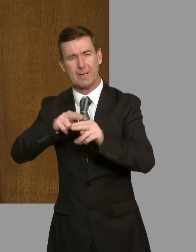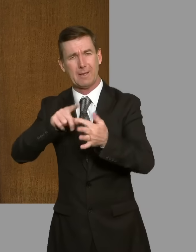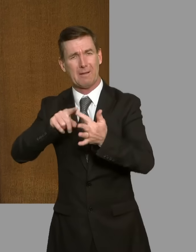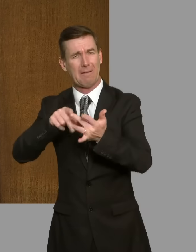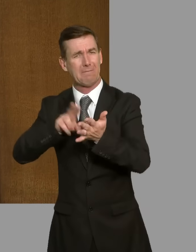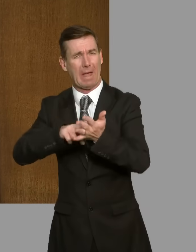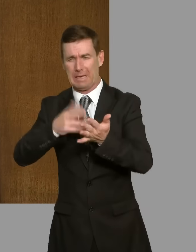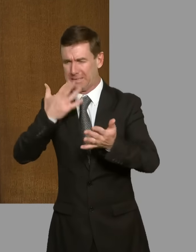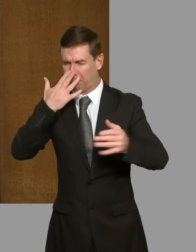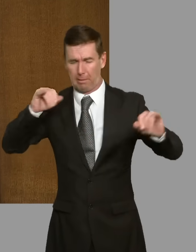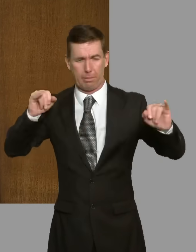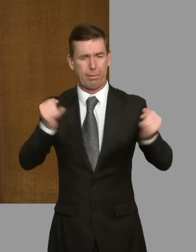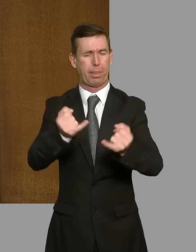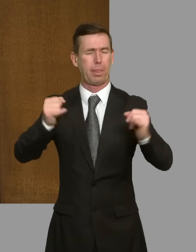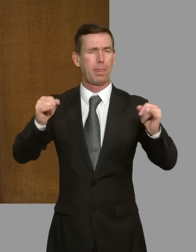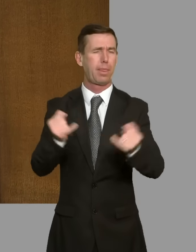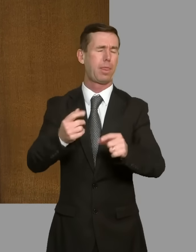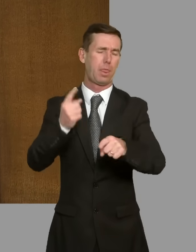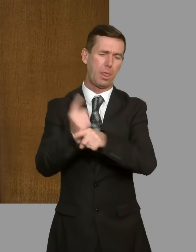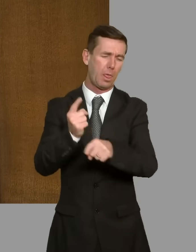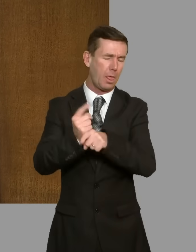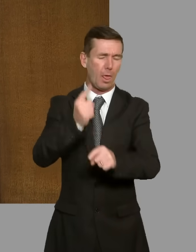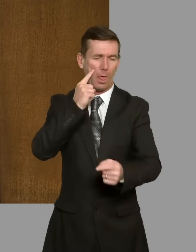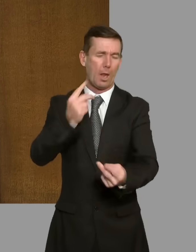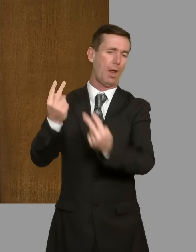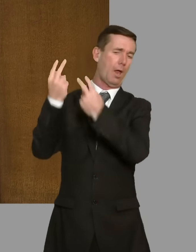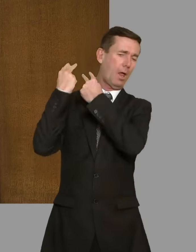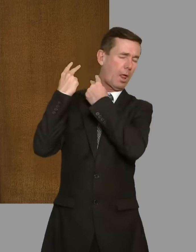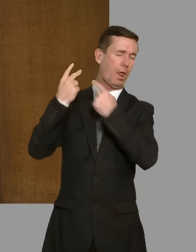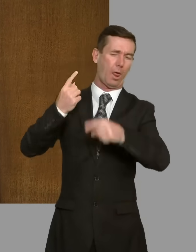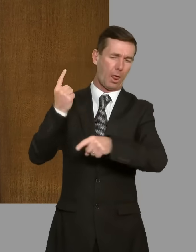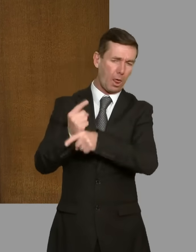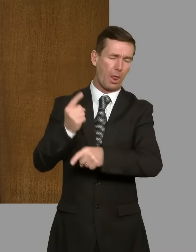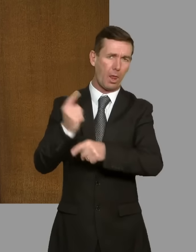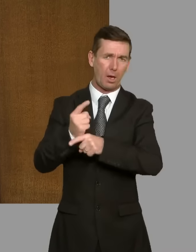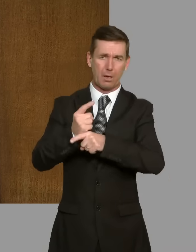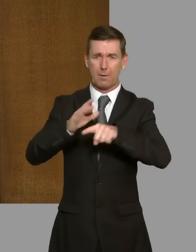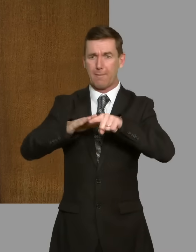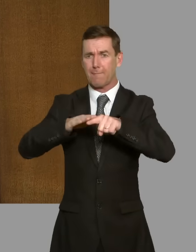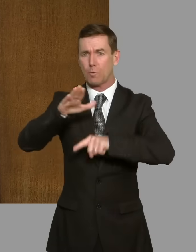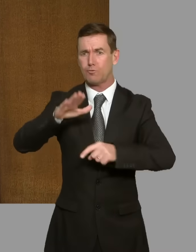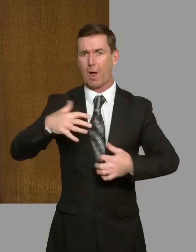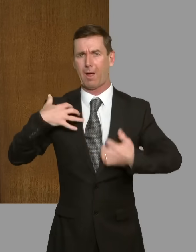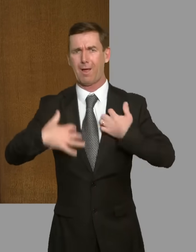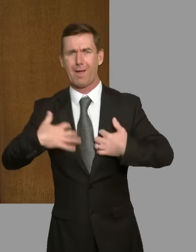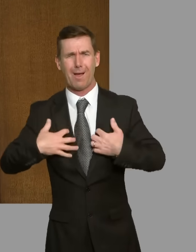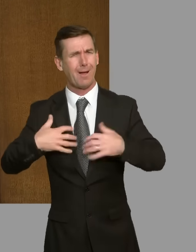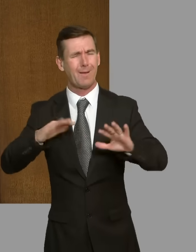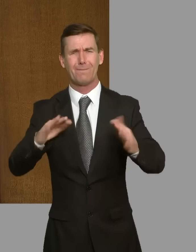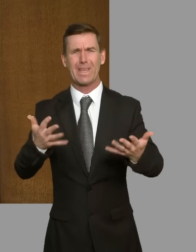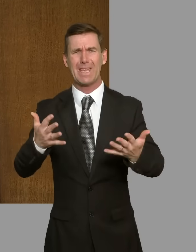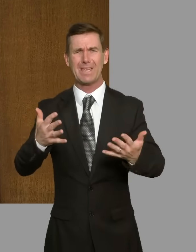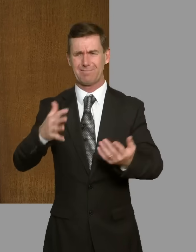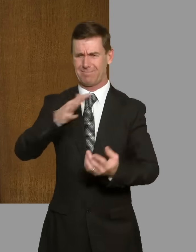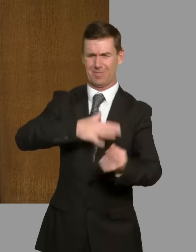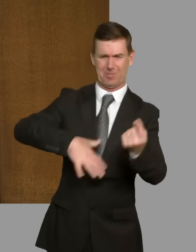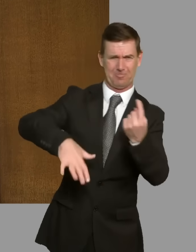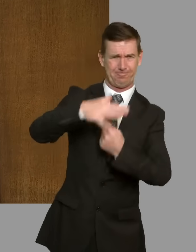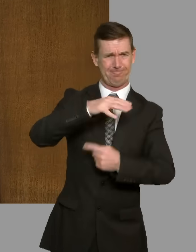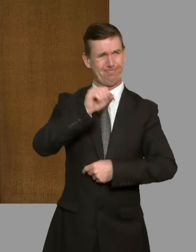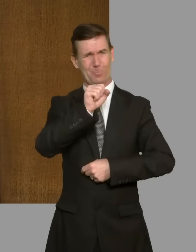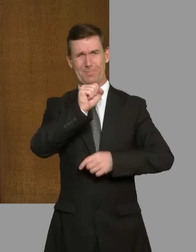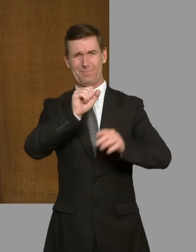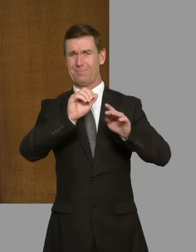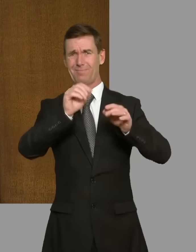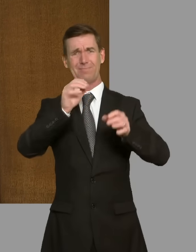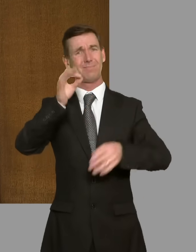never arrives. There's growing public consensus that some of Stormont's procedures simply aren't working, and the SDLP has found slivers of